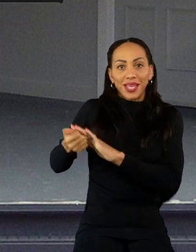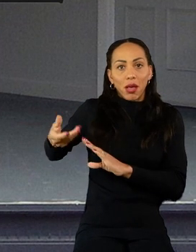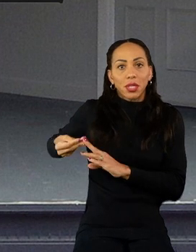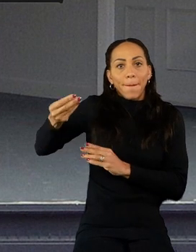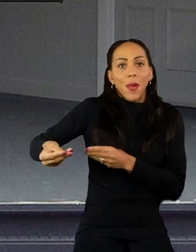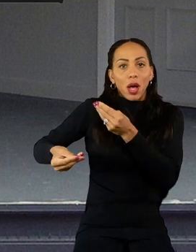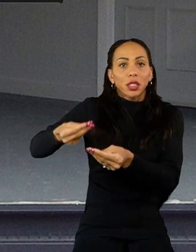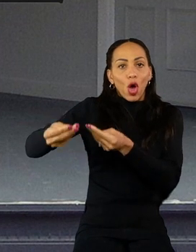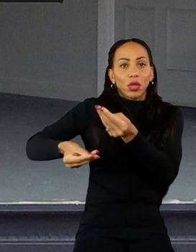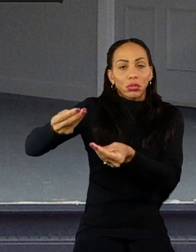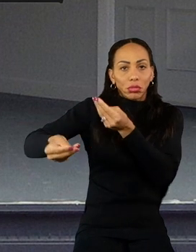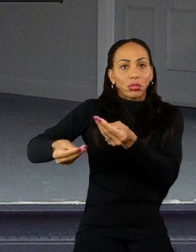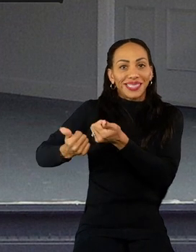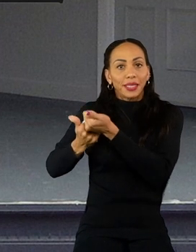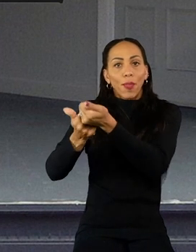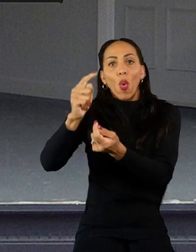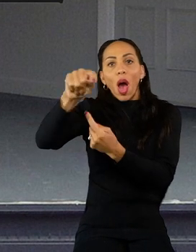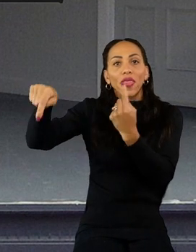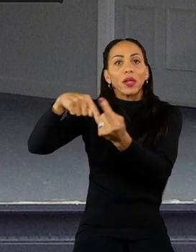sort of how to operate vMix.